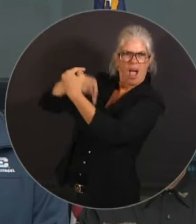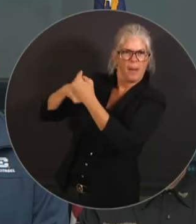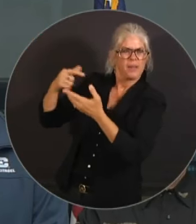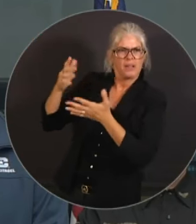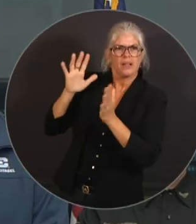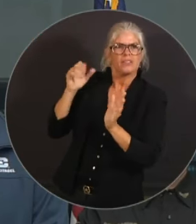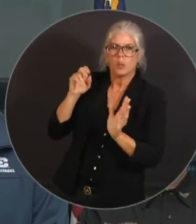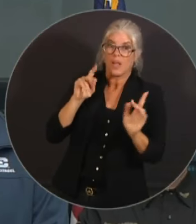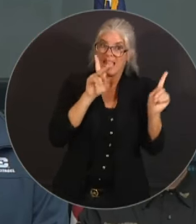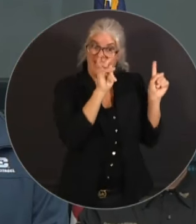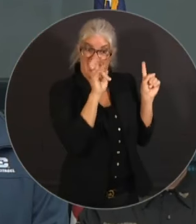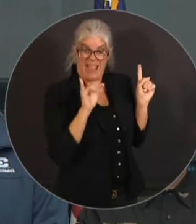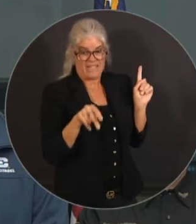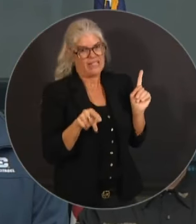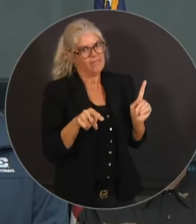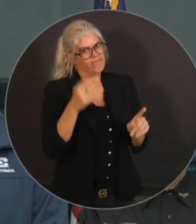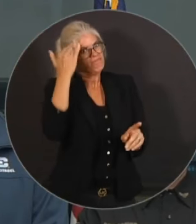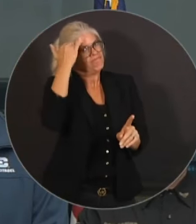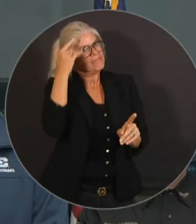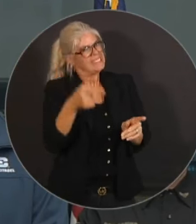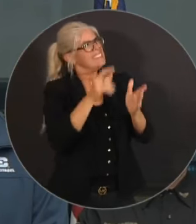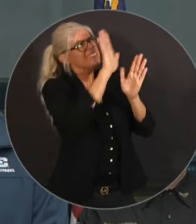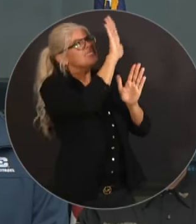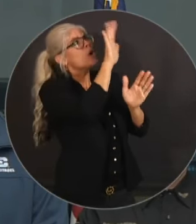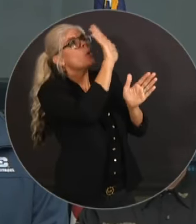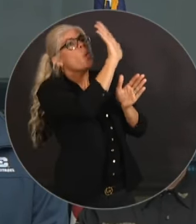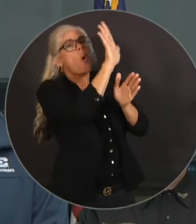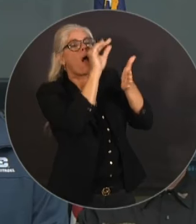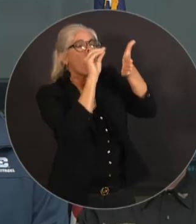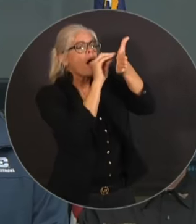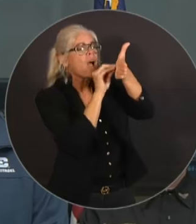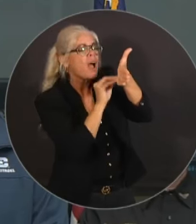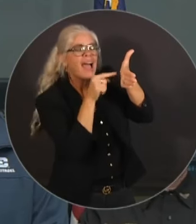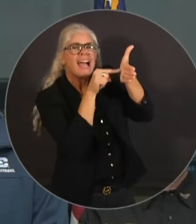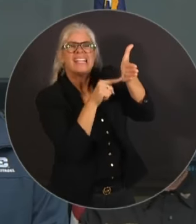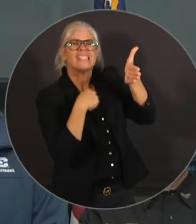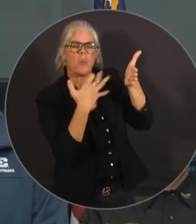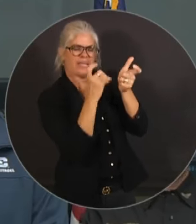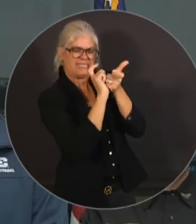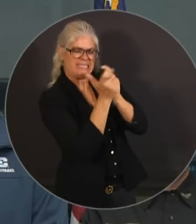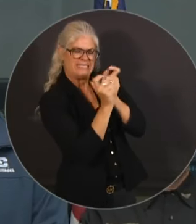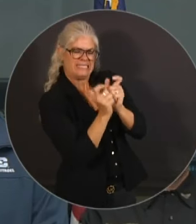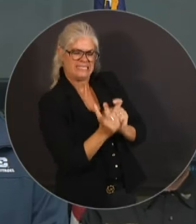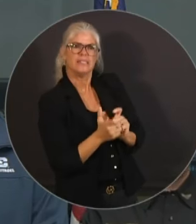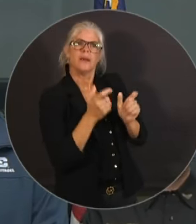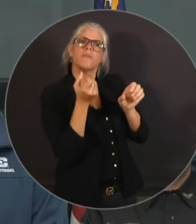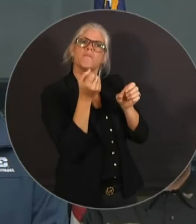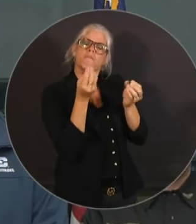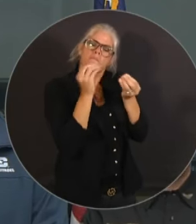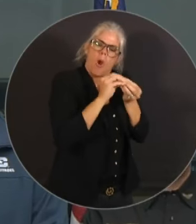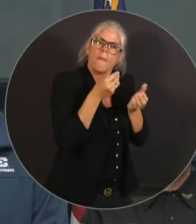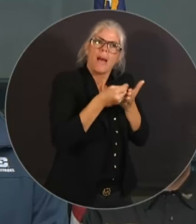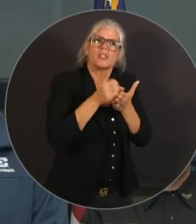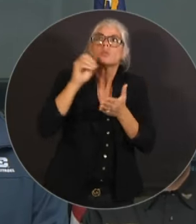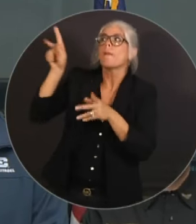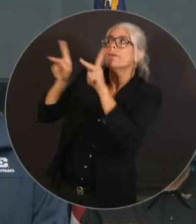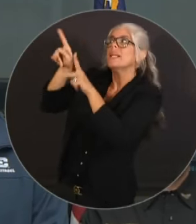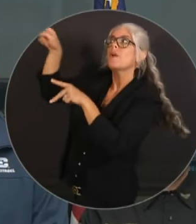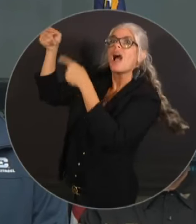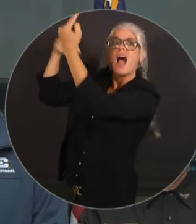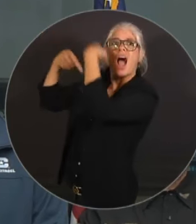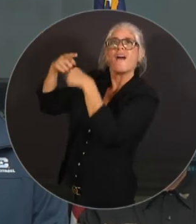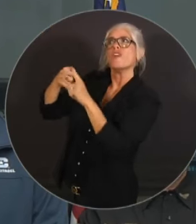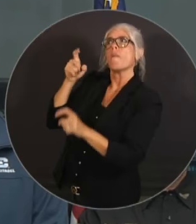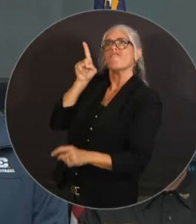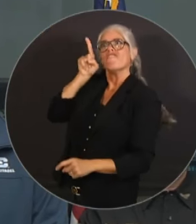smart to say, why don't we change those incentives to be able to get more people to come so that this debris mission can be conducted as quickly as